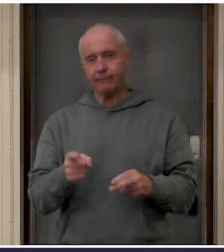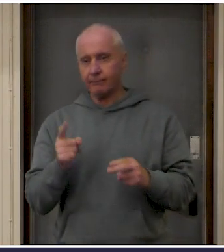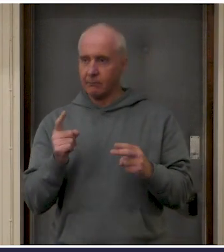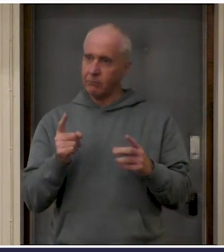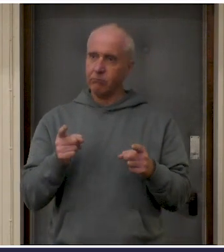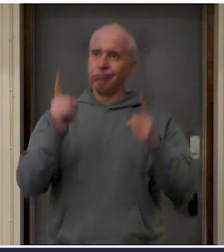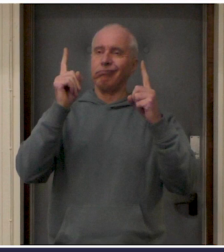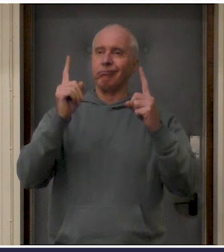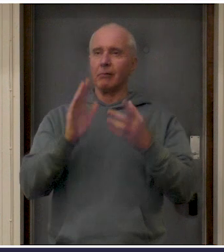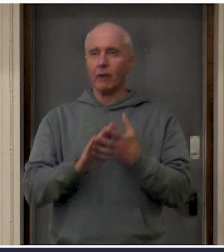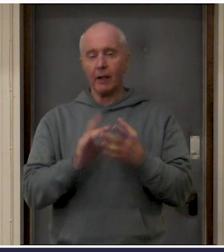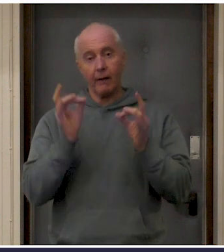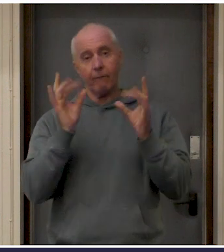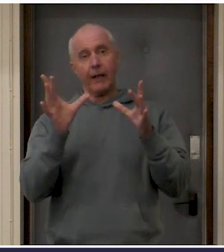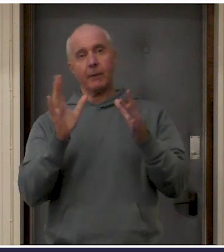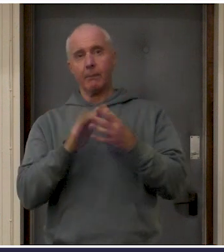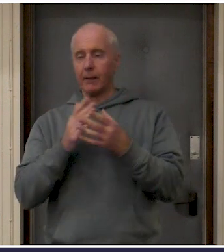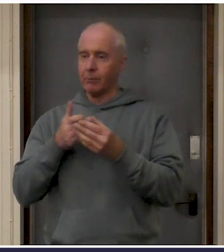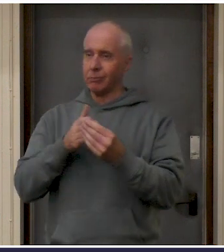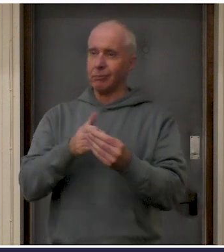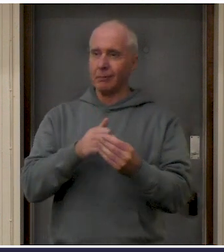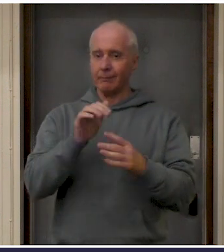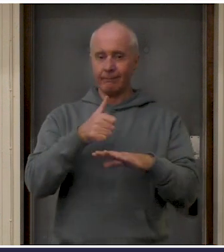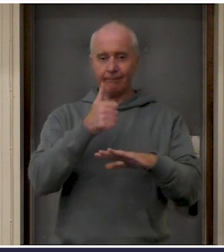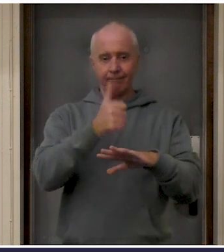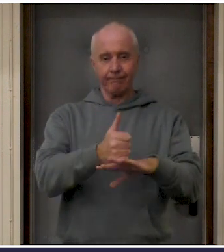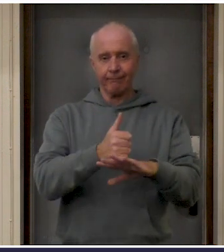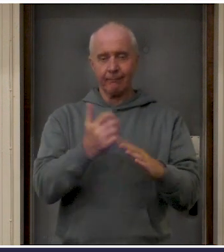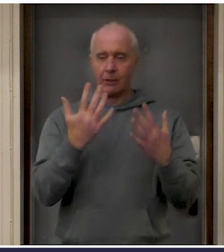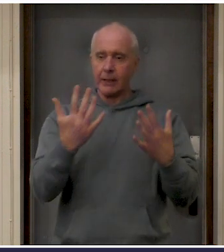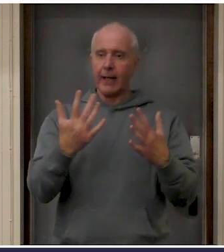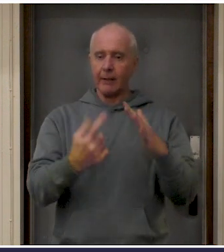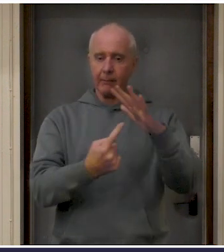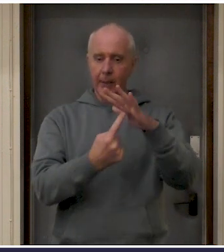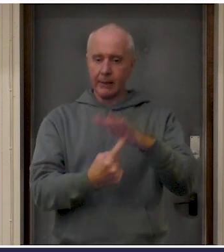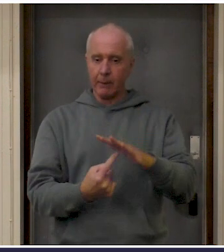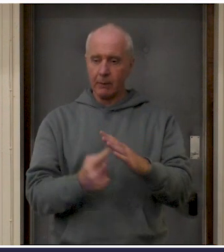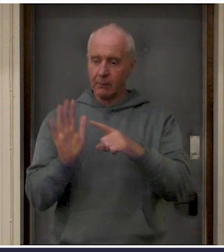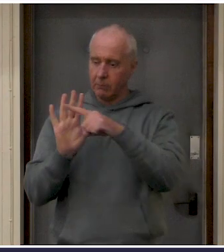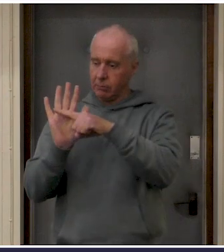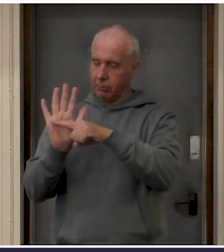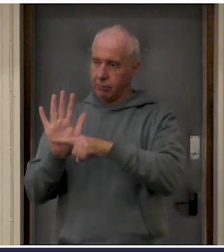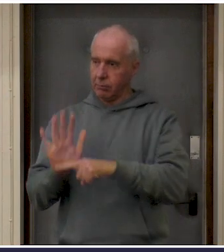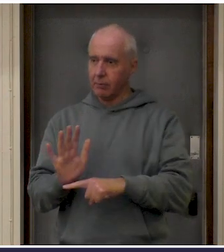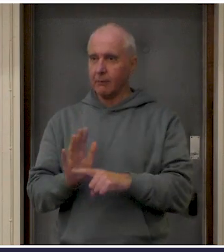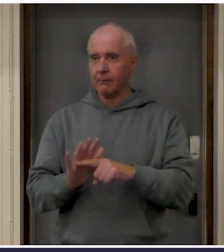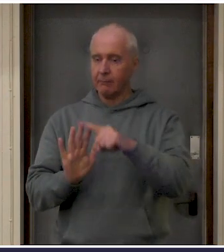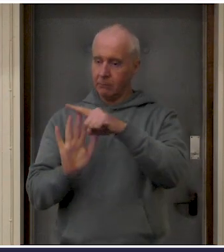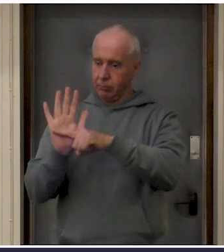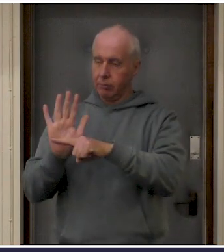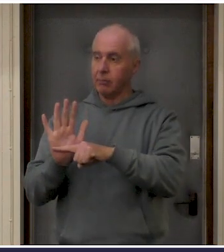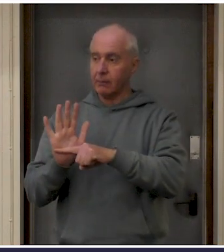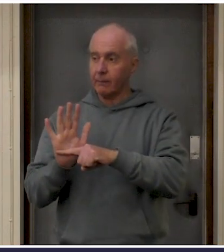job and being a great leader. And he set out 10 principles that may as well be called commandments